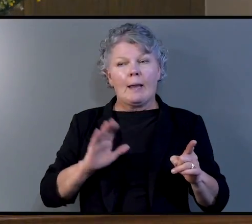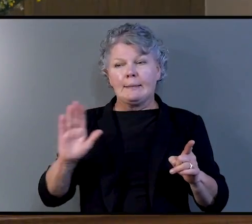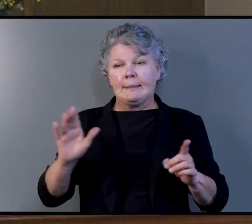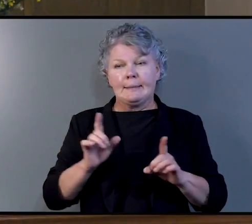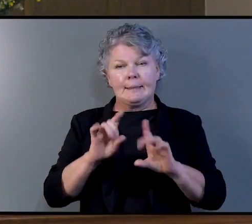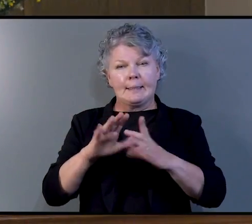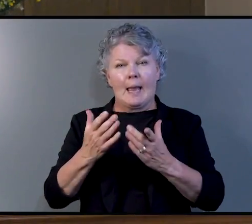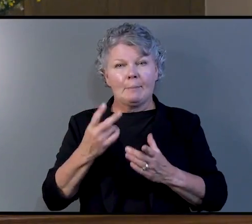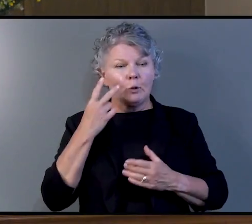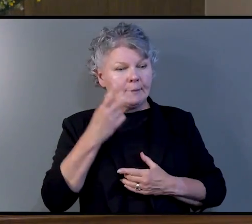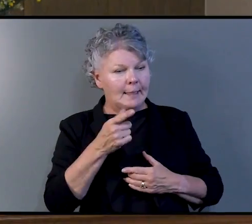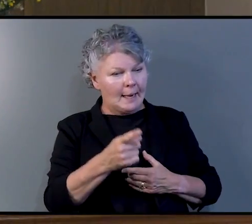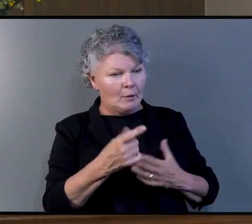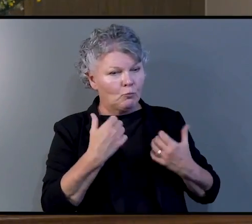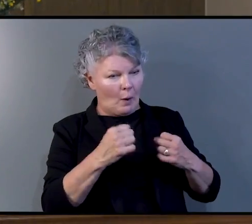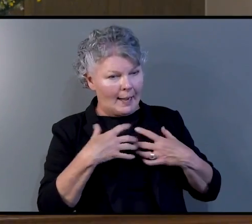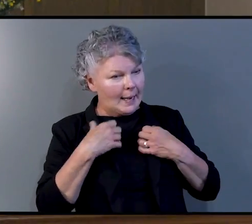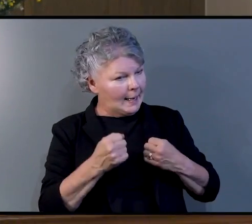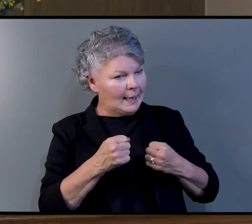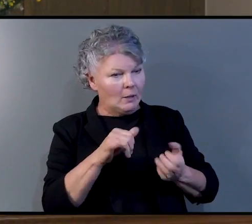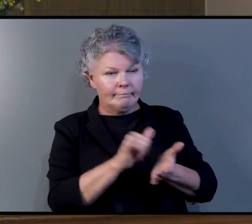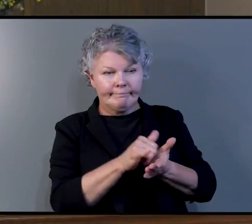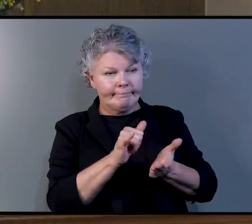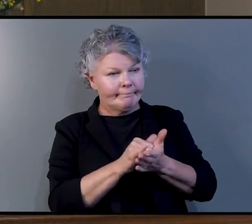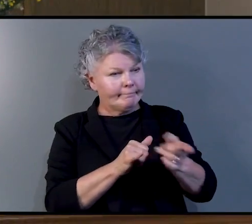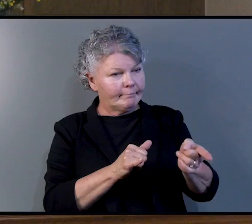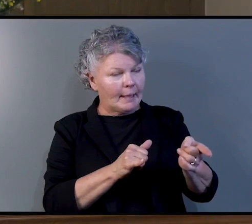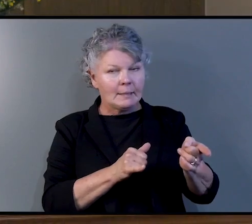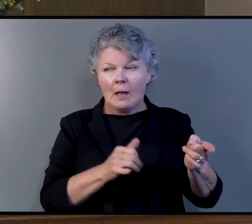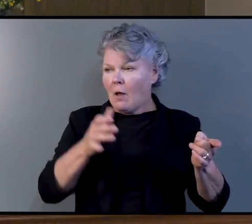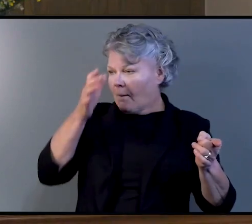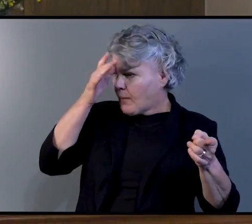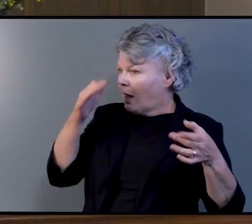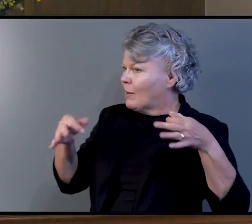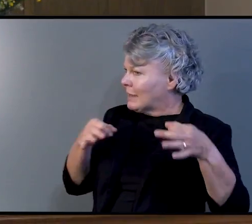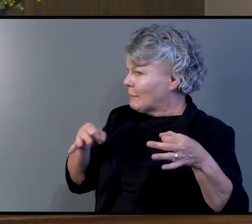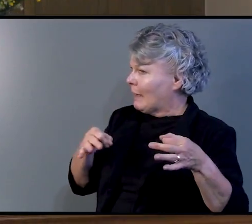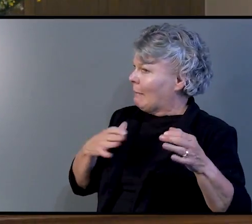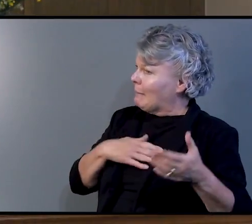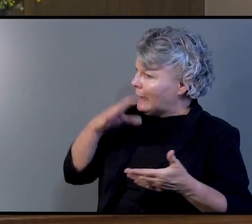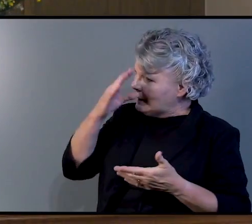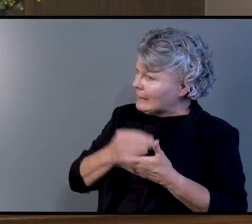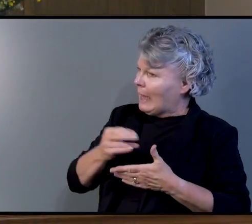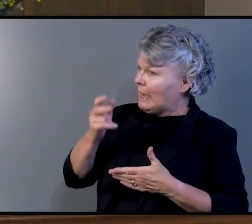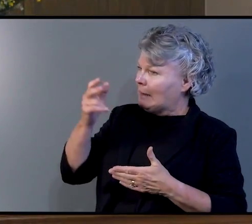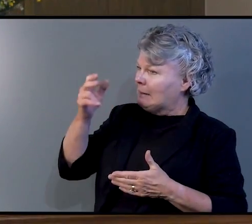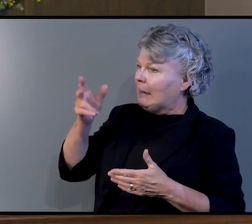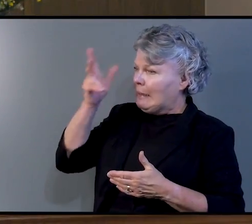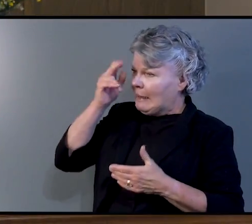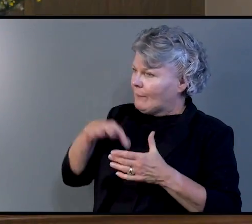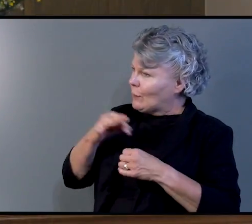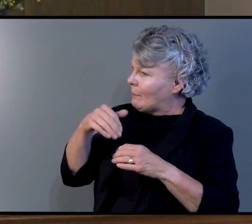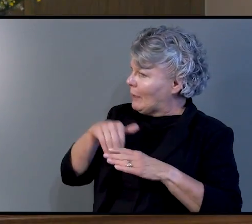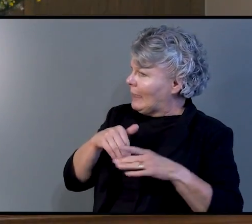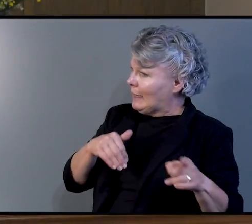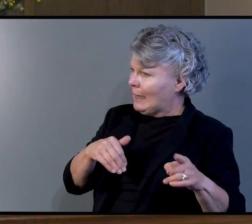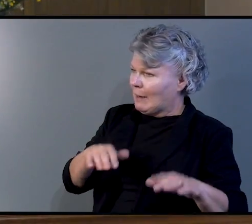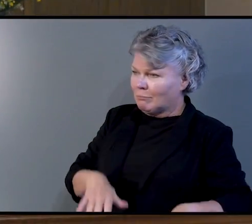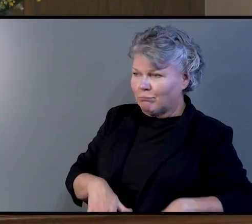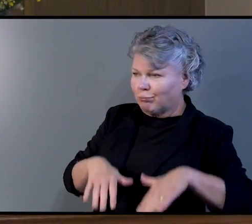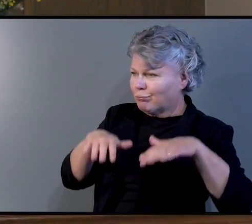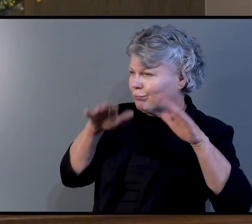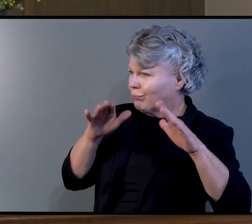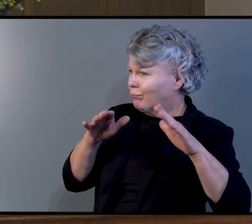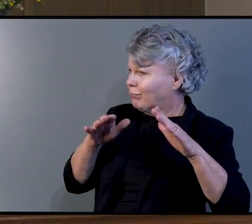but they could not heal him. As the boy's father explains, his son has been tormented by a demon since childhood. This